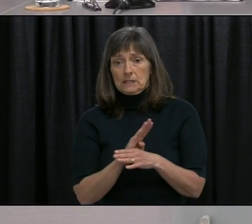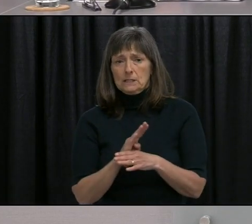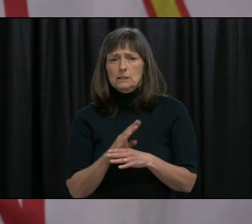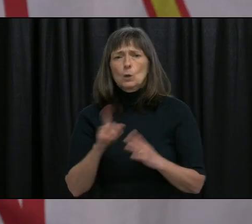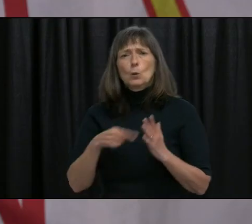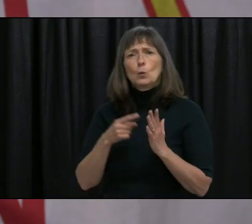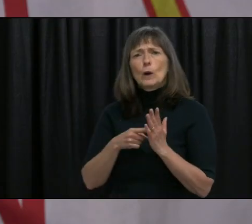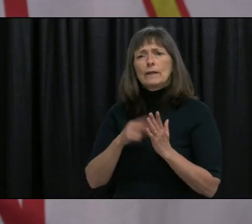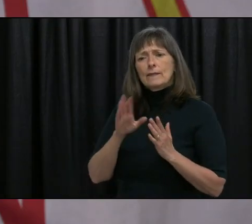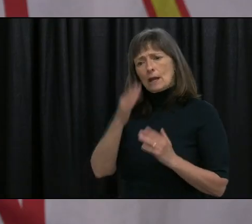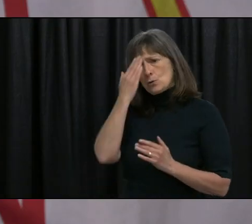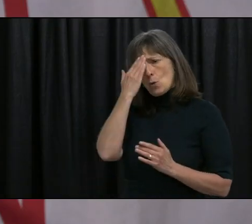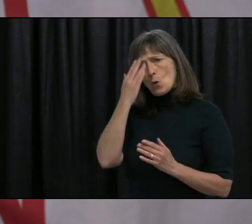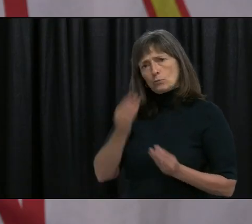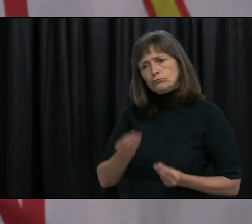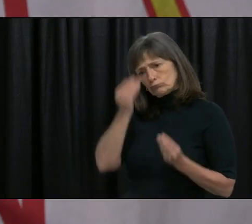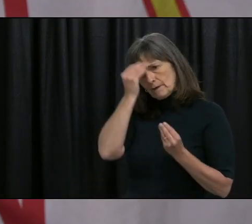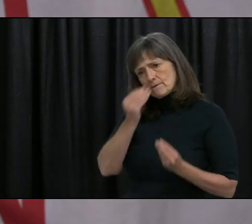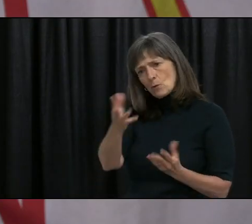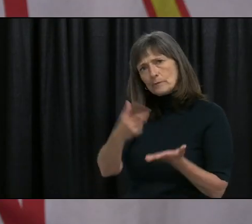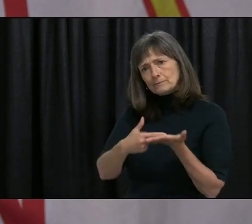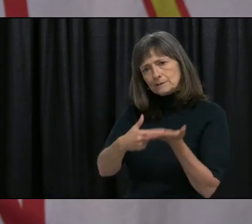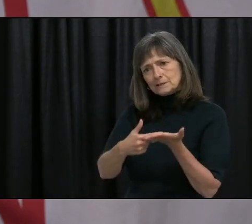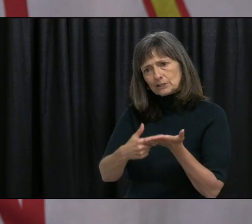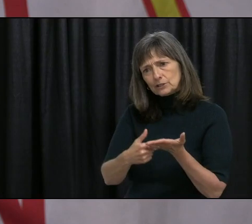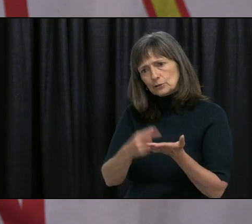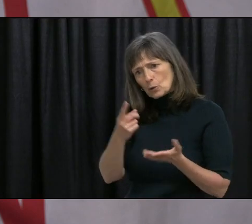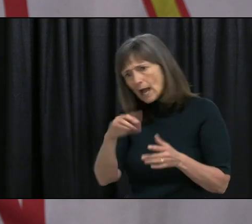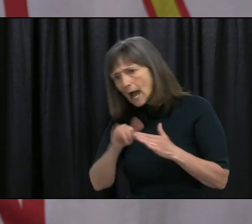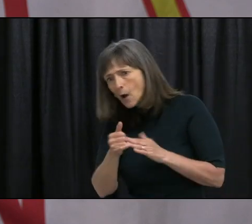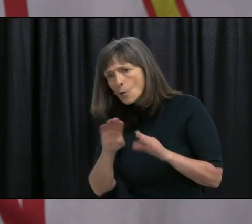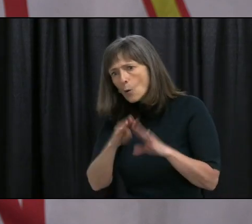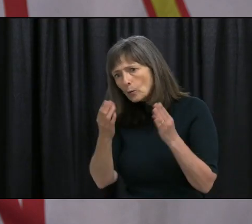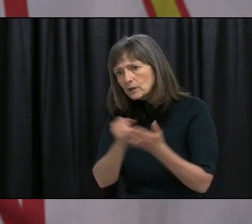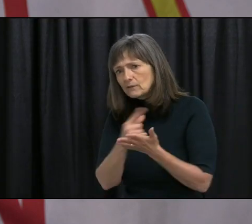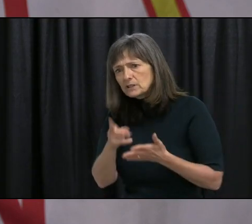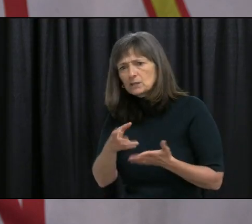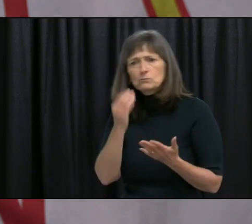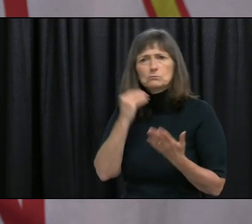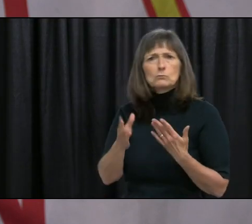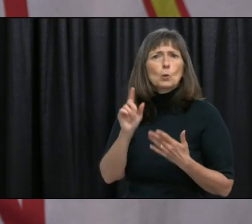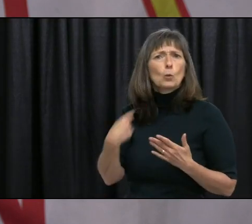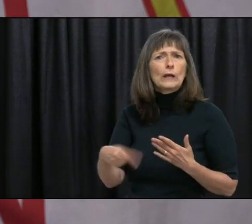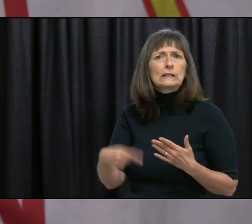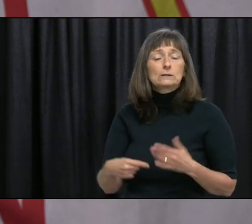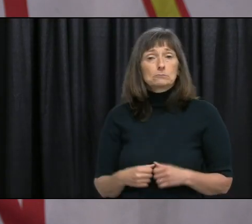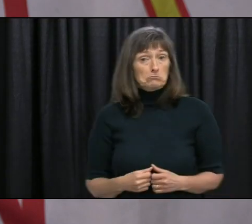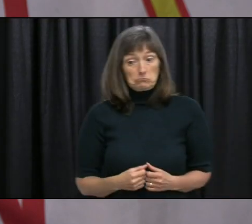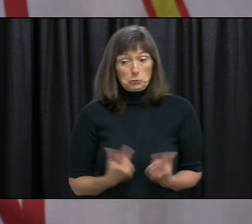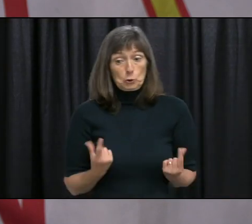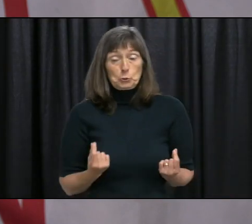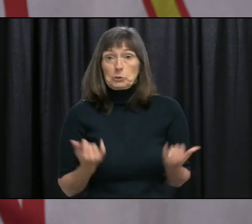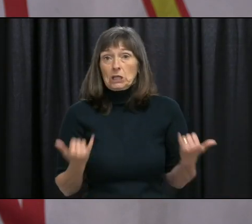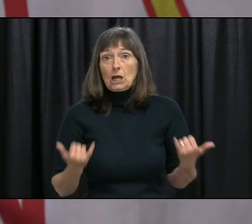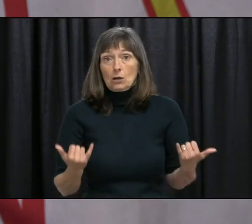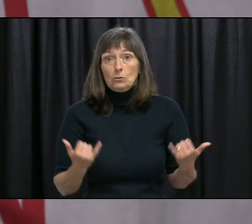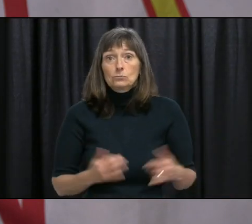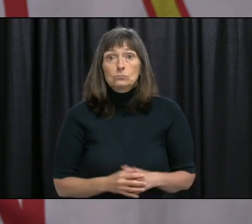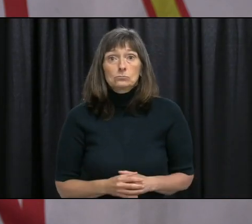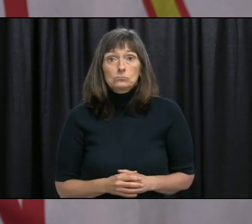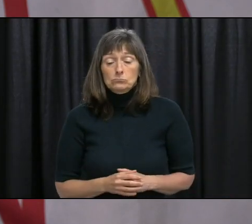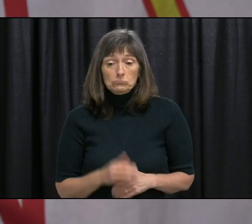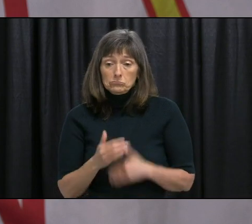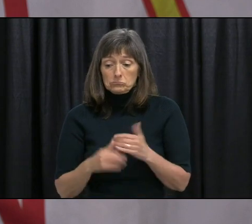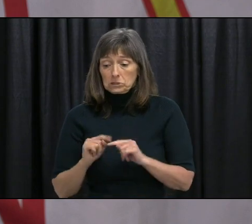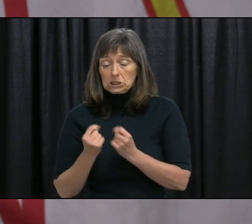guidelines? So we're in the process of doing that as we speak. Our team